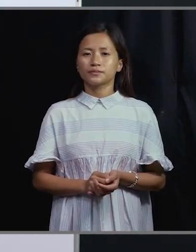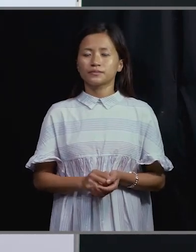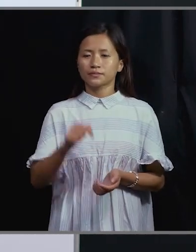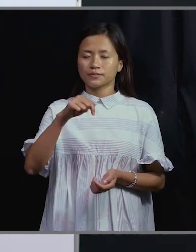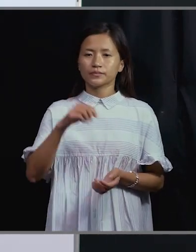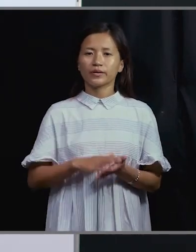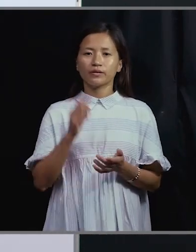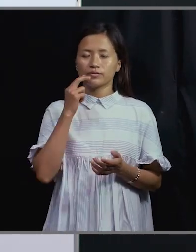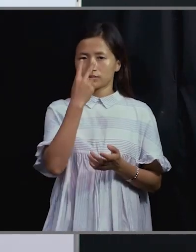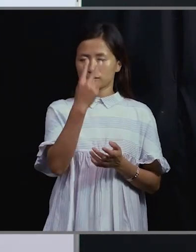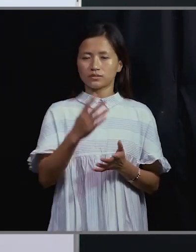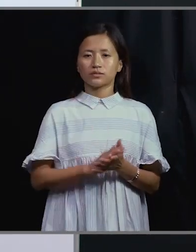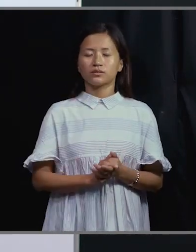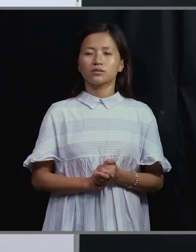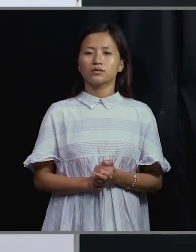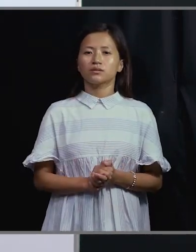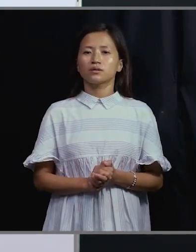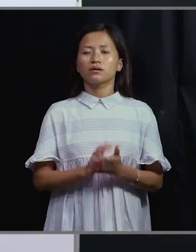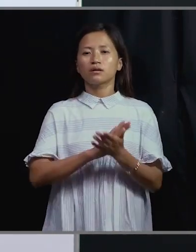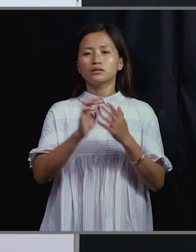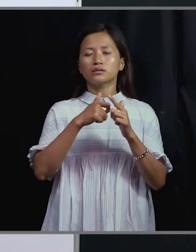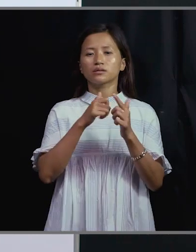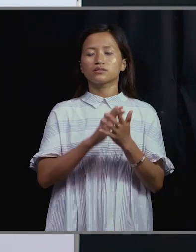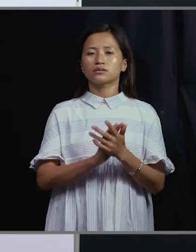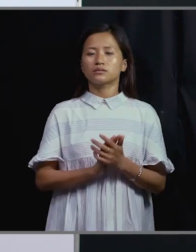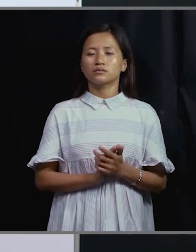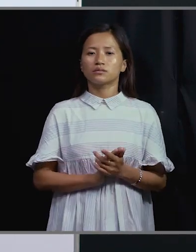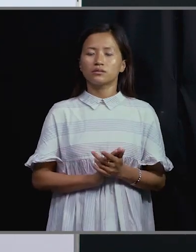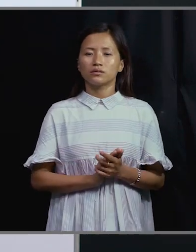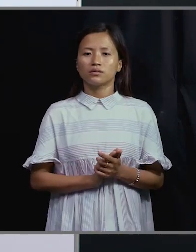Now, if we see the structure of these haloalkanes,